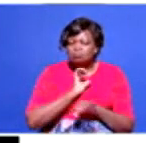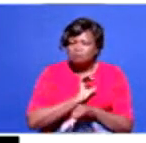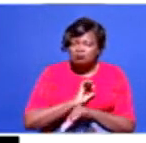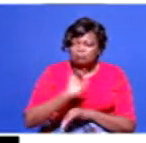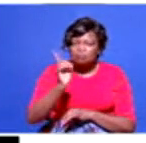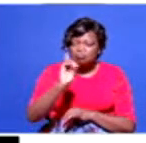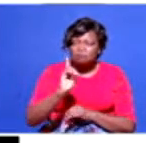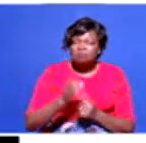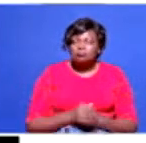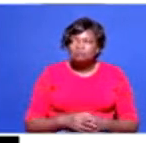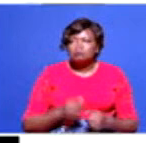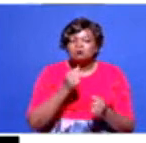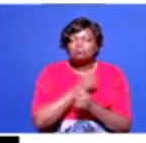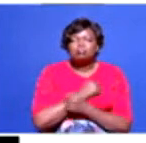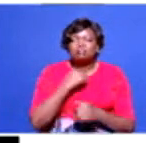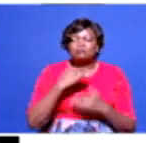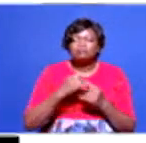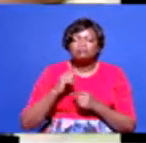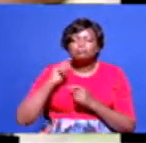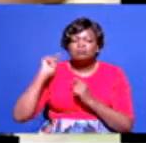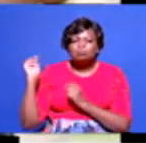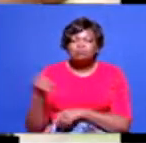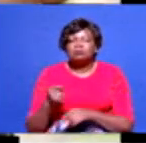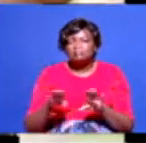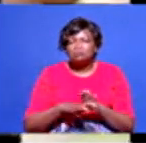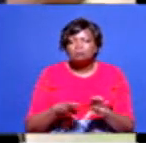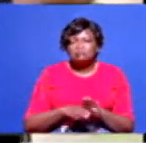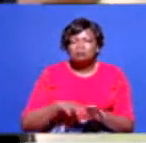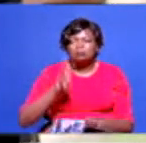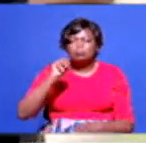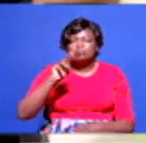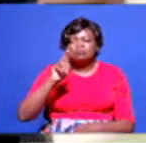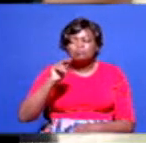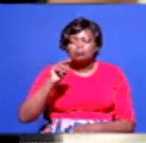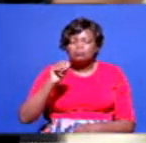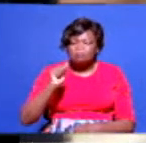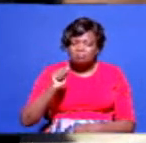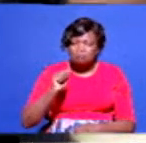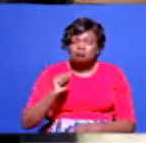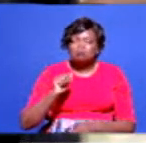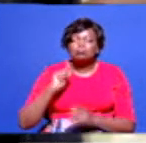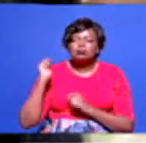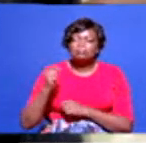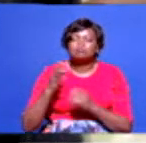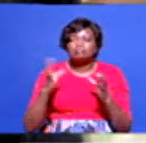enjoyed playing golf and was a member of the Muthaiga Golf Club.